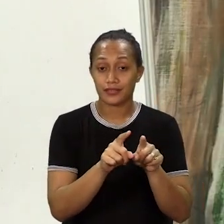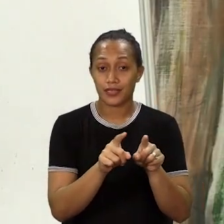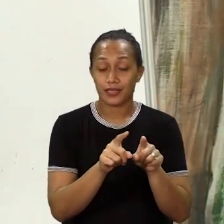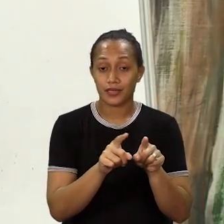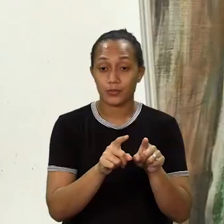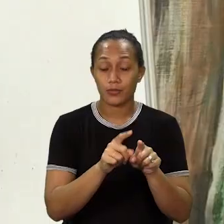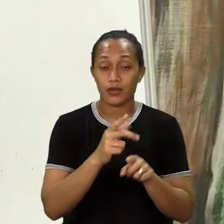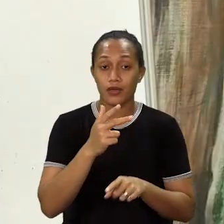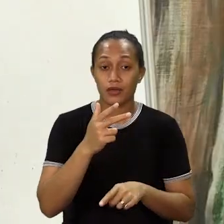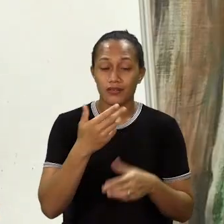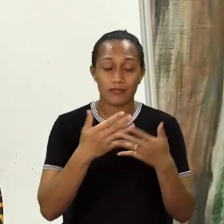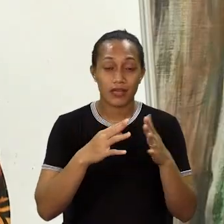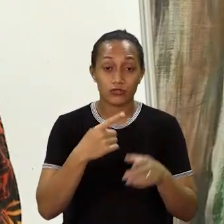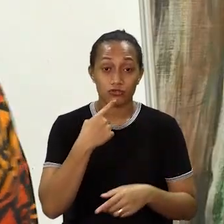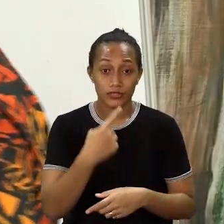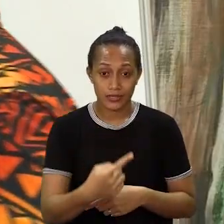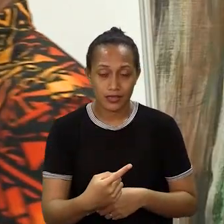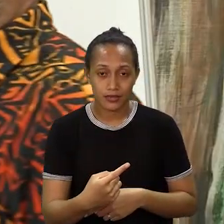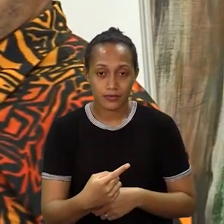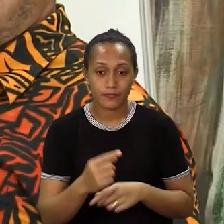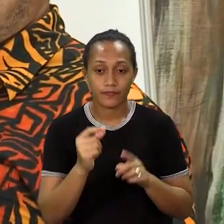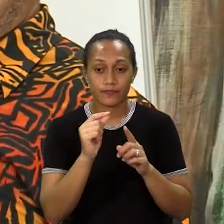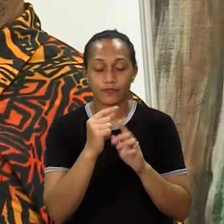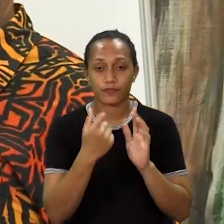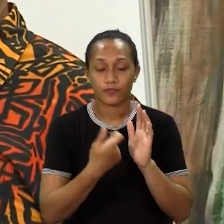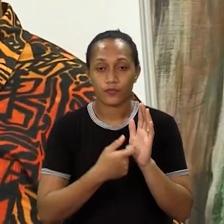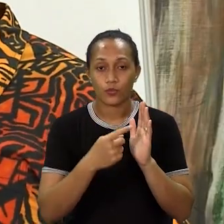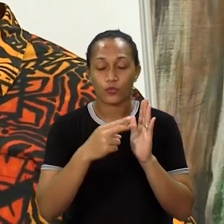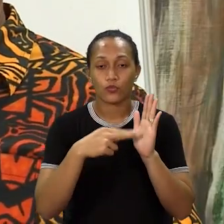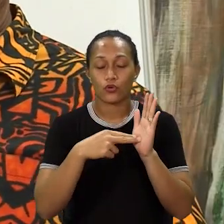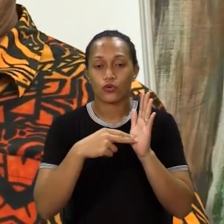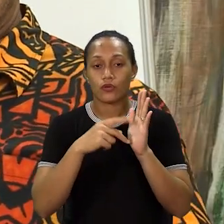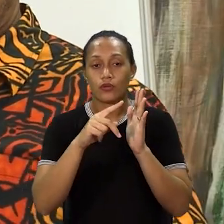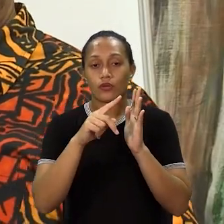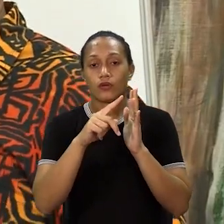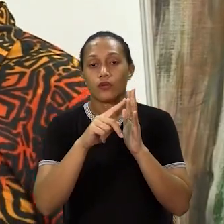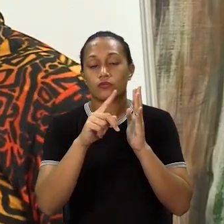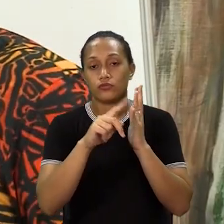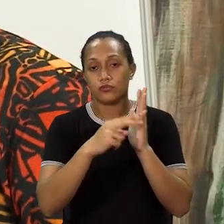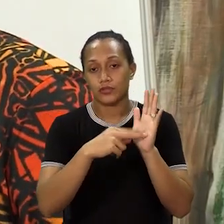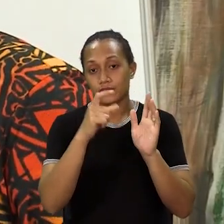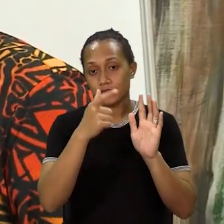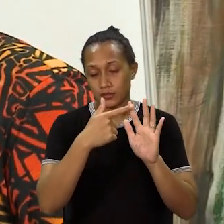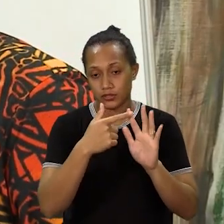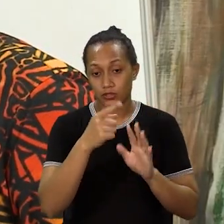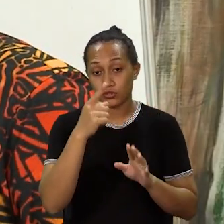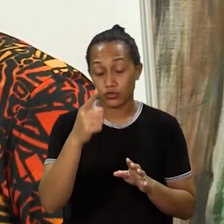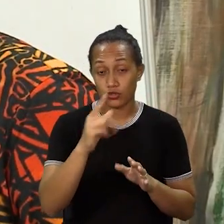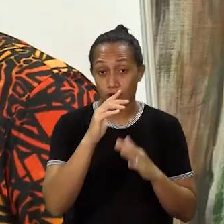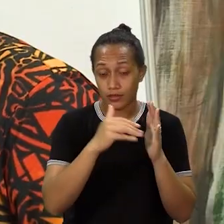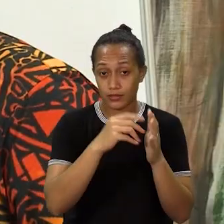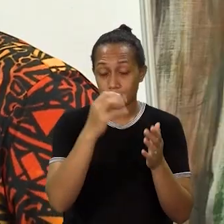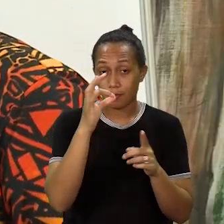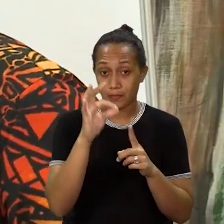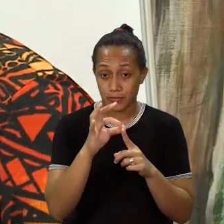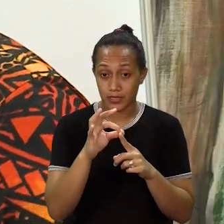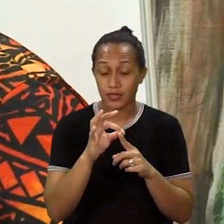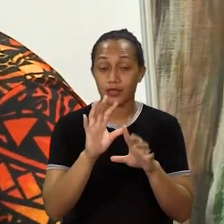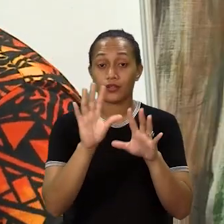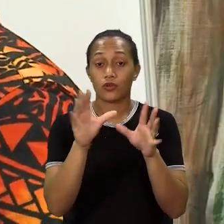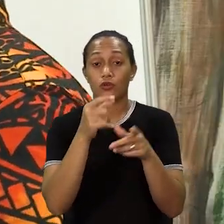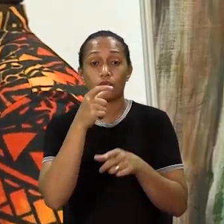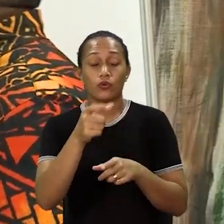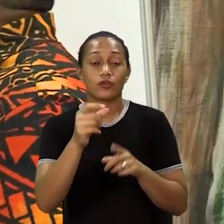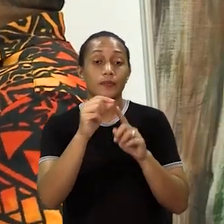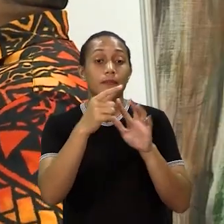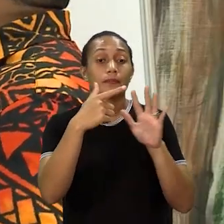same pronunciation. They have the same pronunciation as this letter. So letter